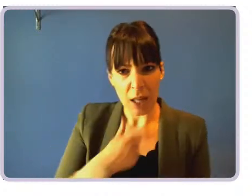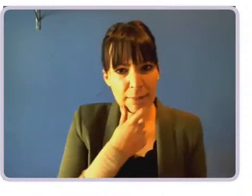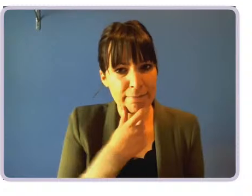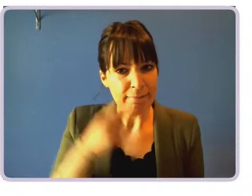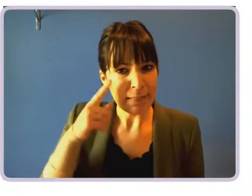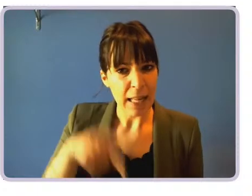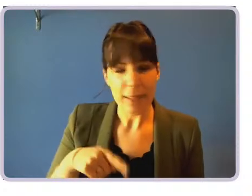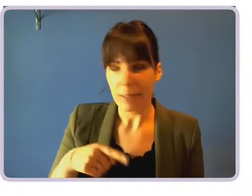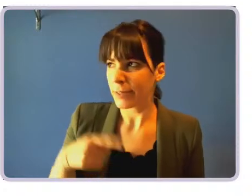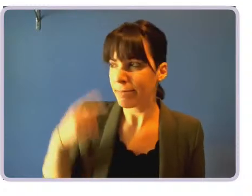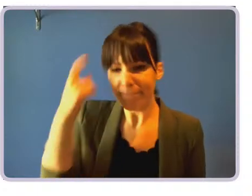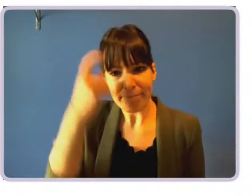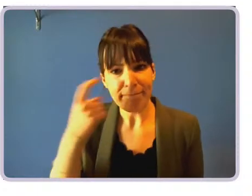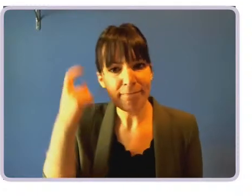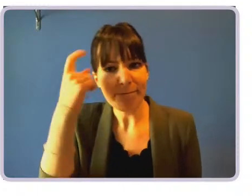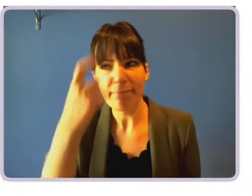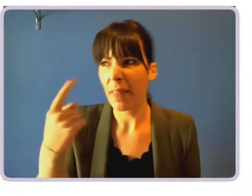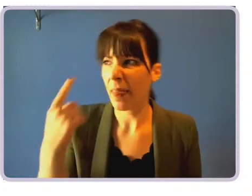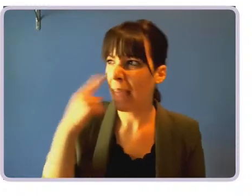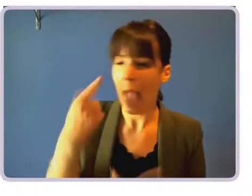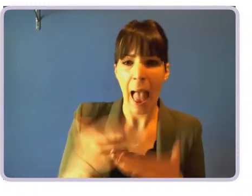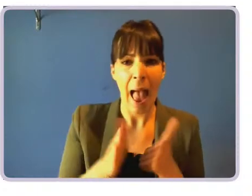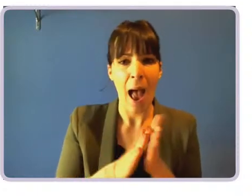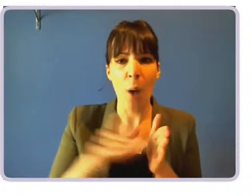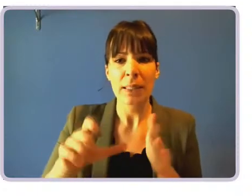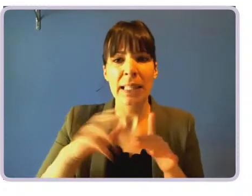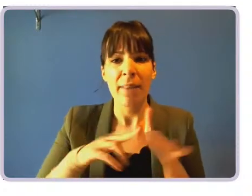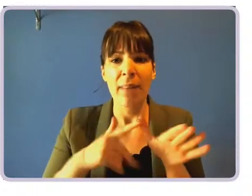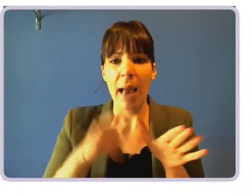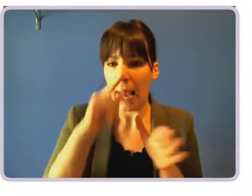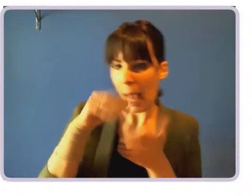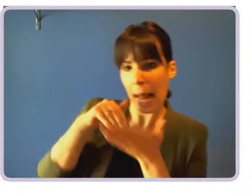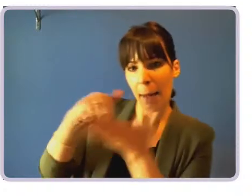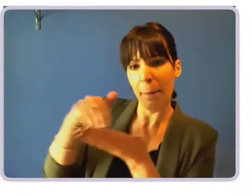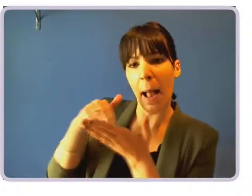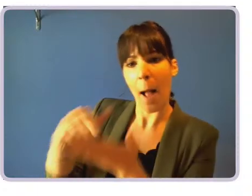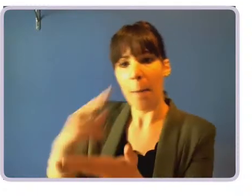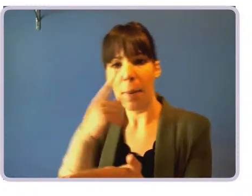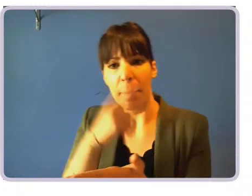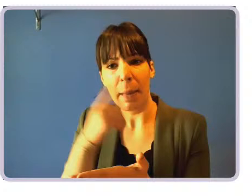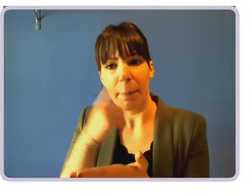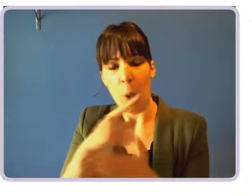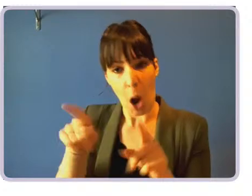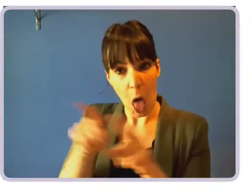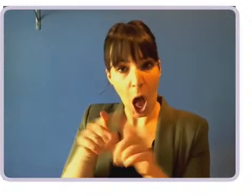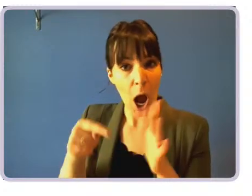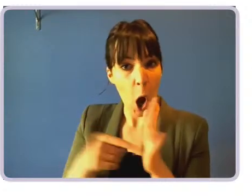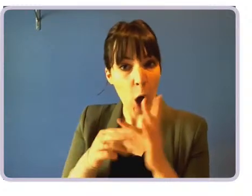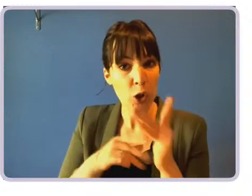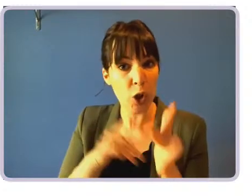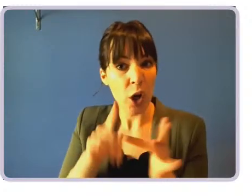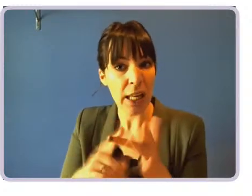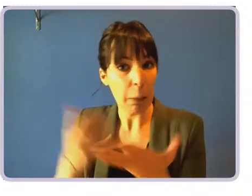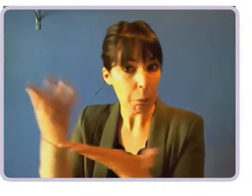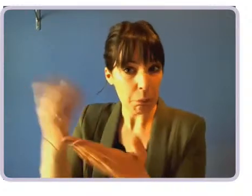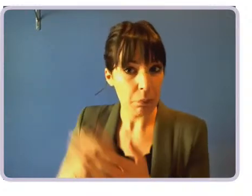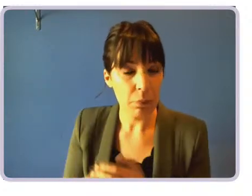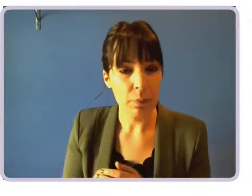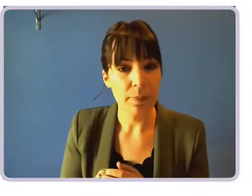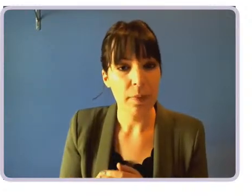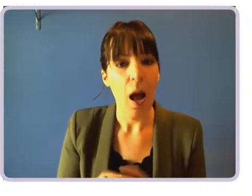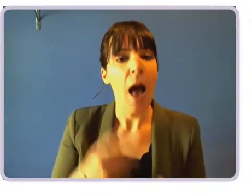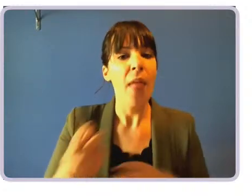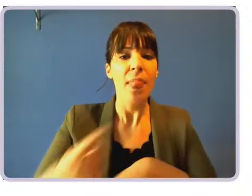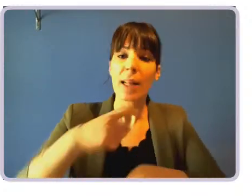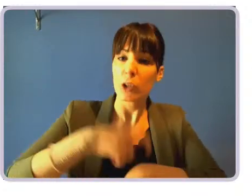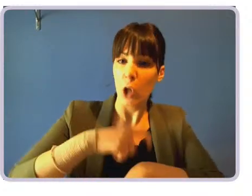like Tony? And what does Tony need so she can help herself? At the time, I was on